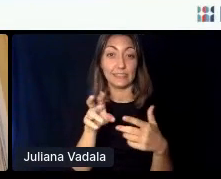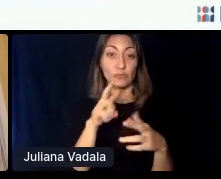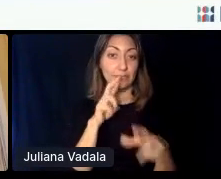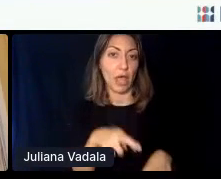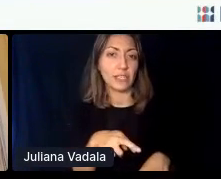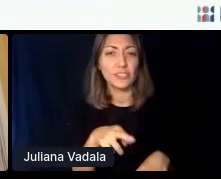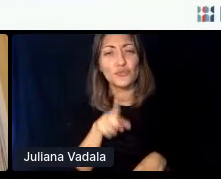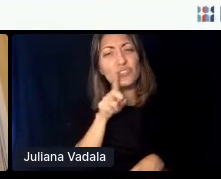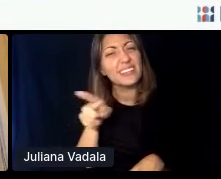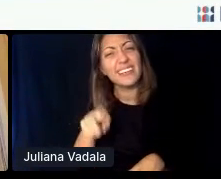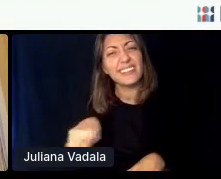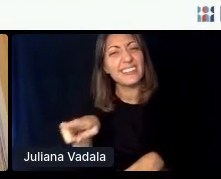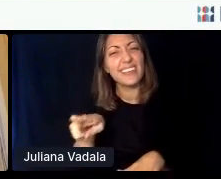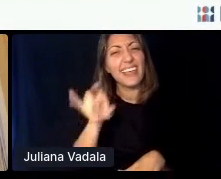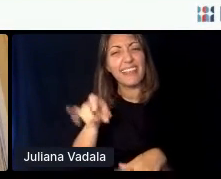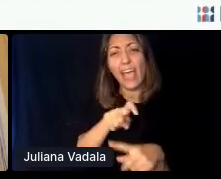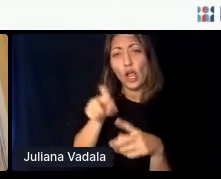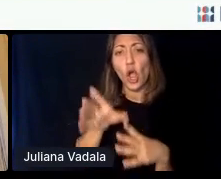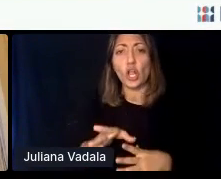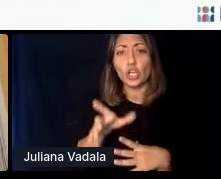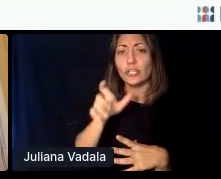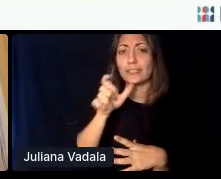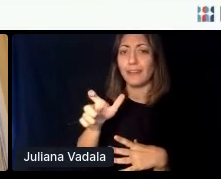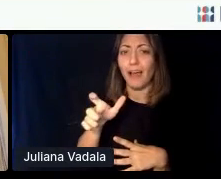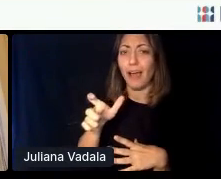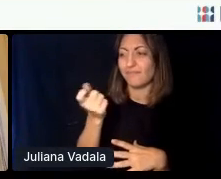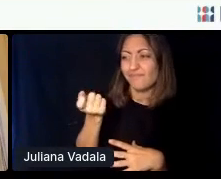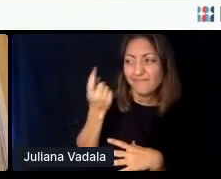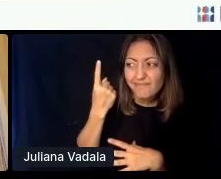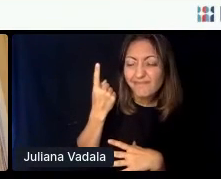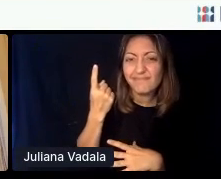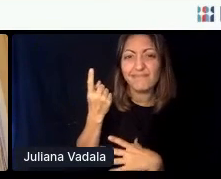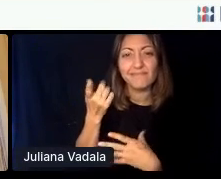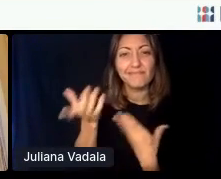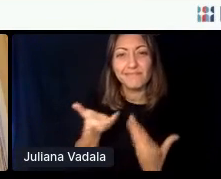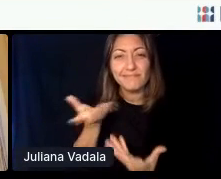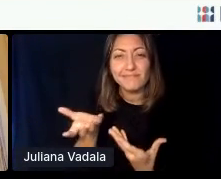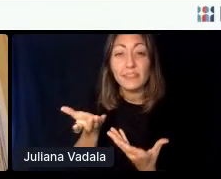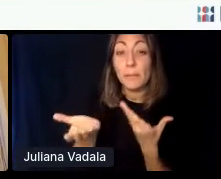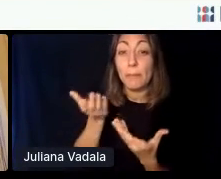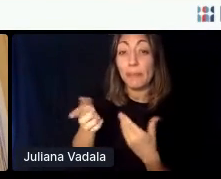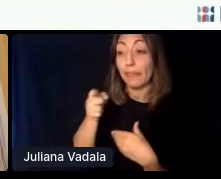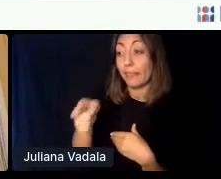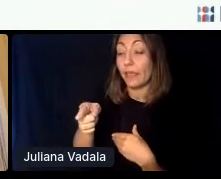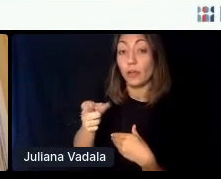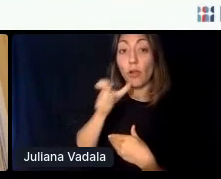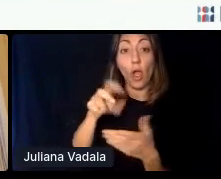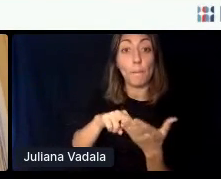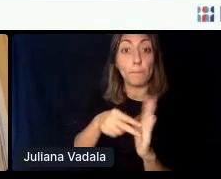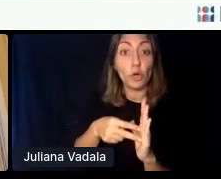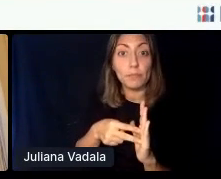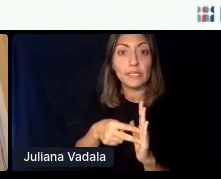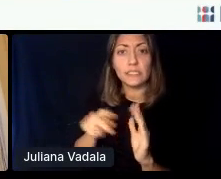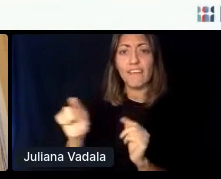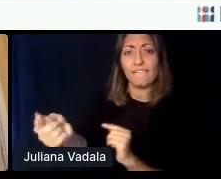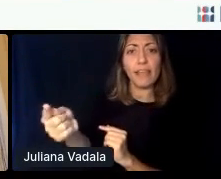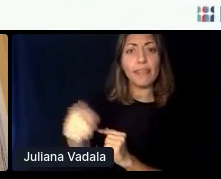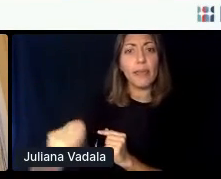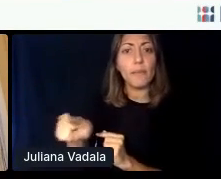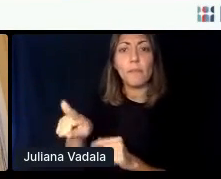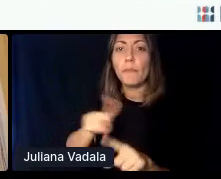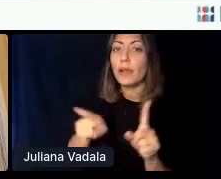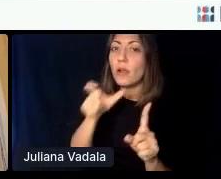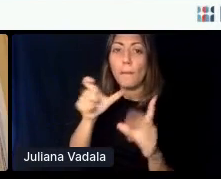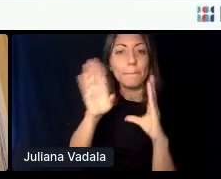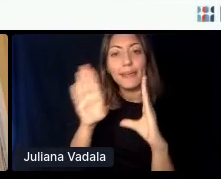listed. This is a good example of impact over intent. They're probably not intending to be offensive, but they're just maybe not listening with the kind of attention to cues in a way